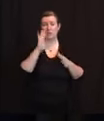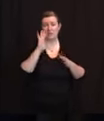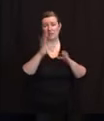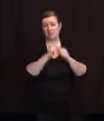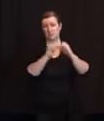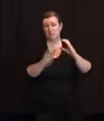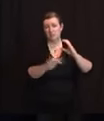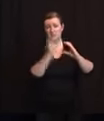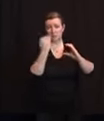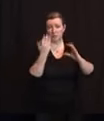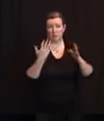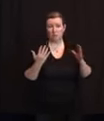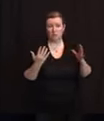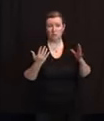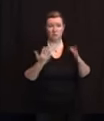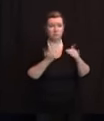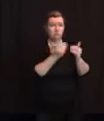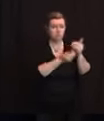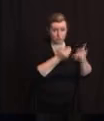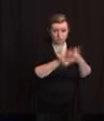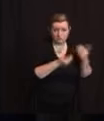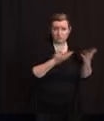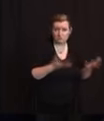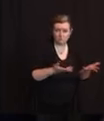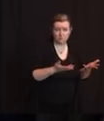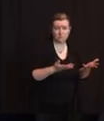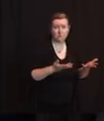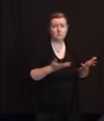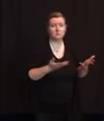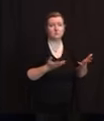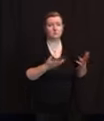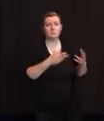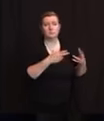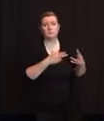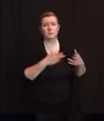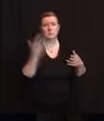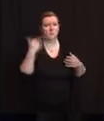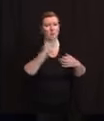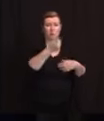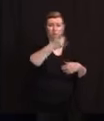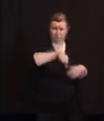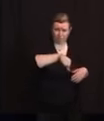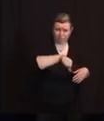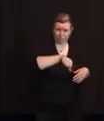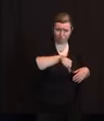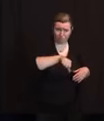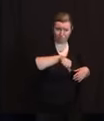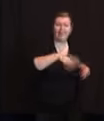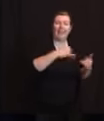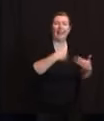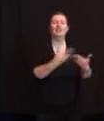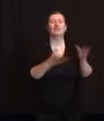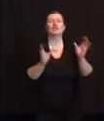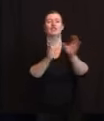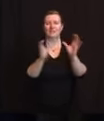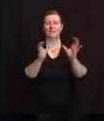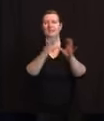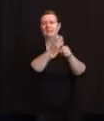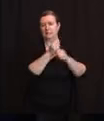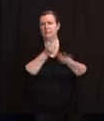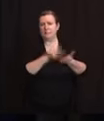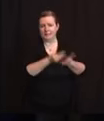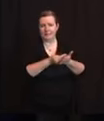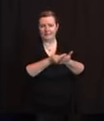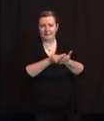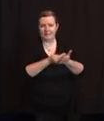processed, if in the PUA universe you've been deemed ineligible, but now you're able to certify for benefits. So they were already, I mean, for the most part,